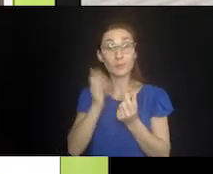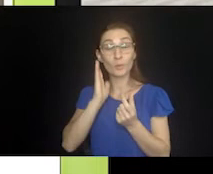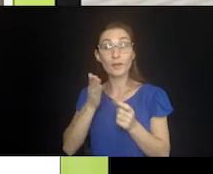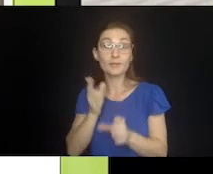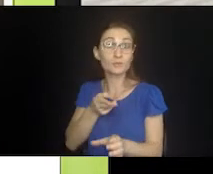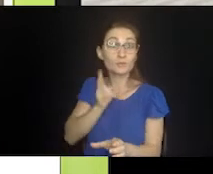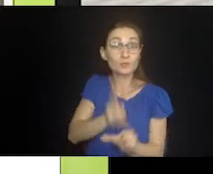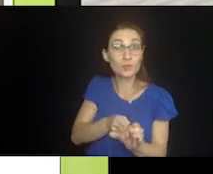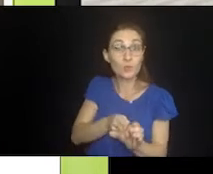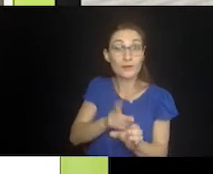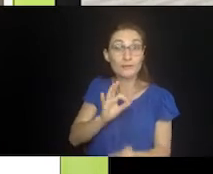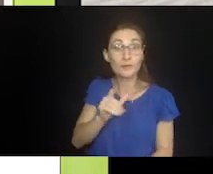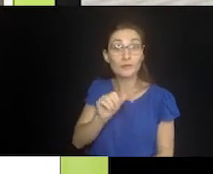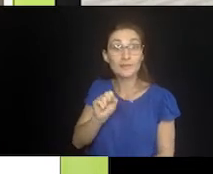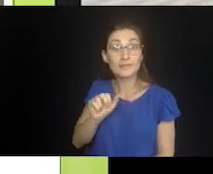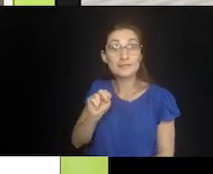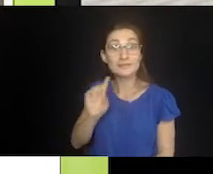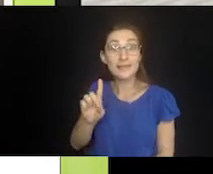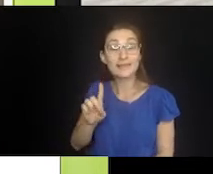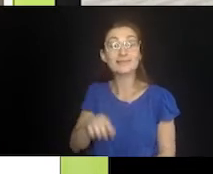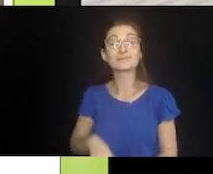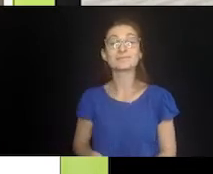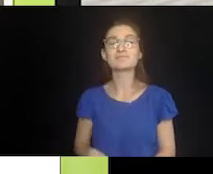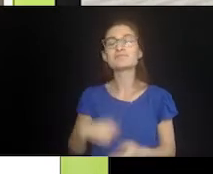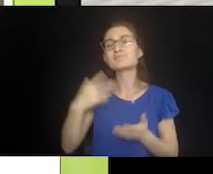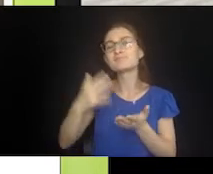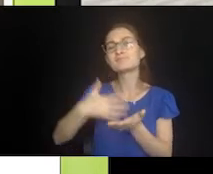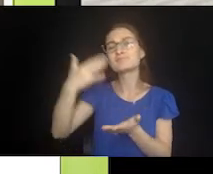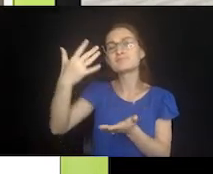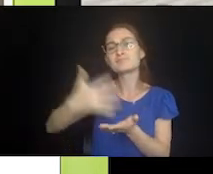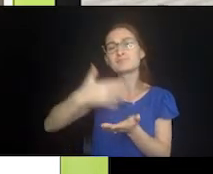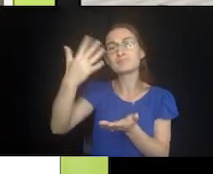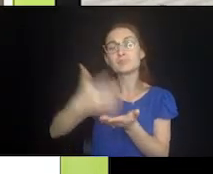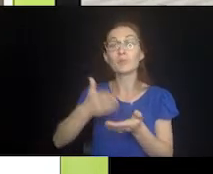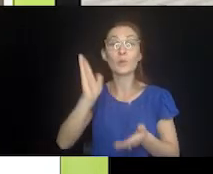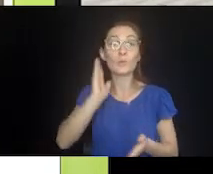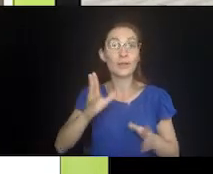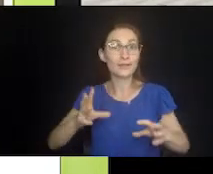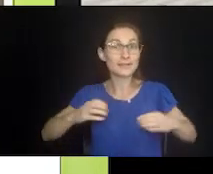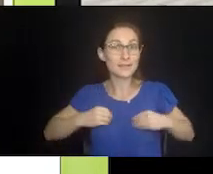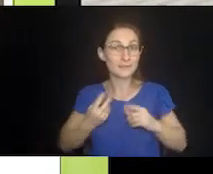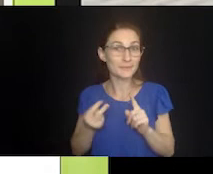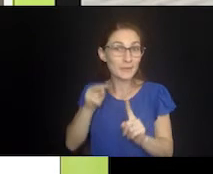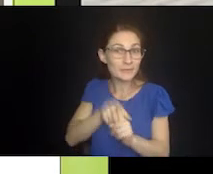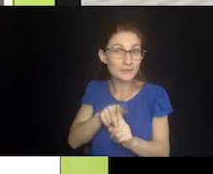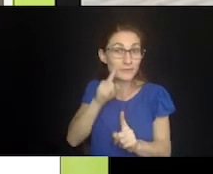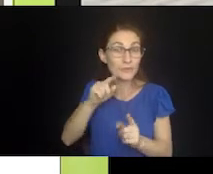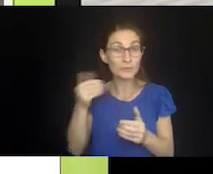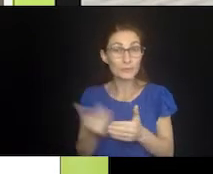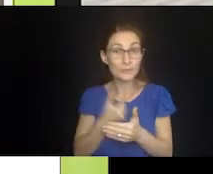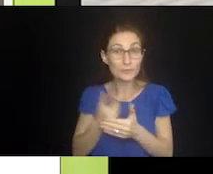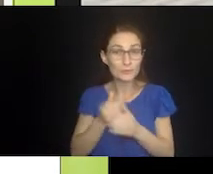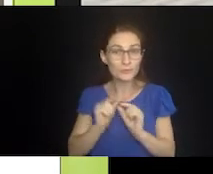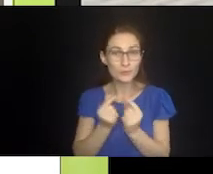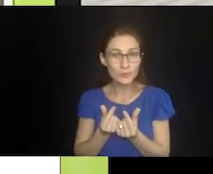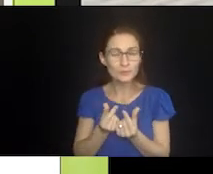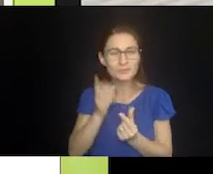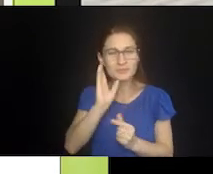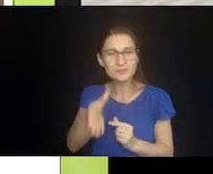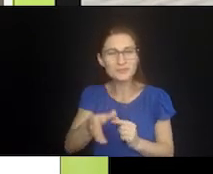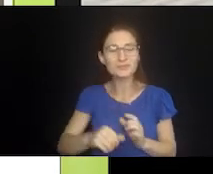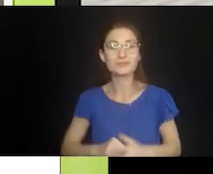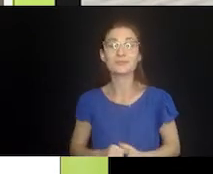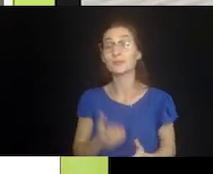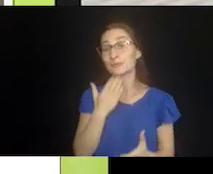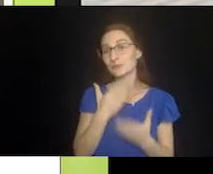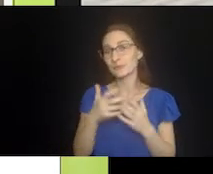we have groups that join us, every once in a while we open it up to applications for new groups. So